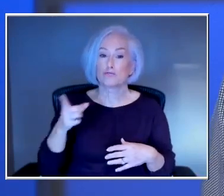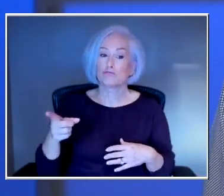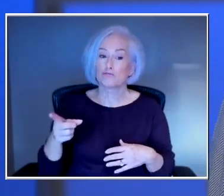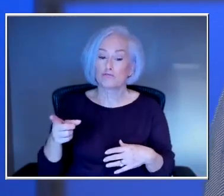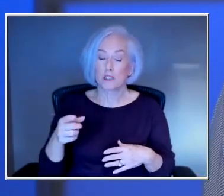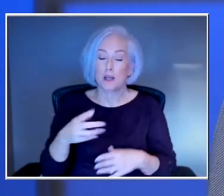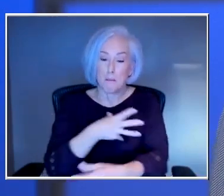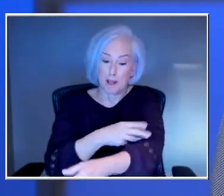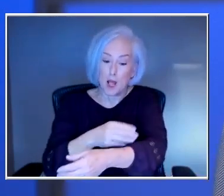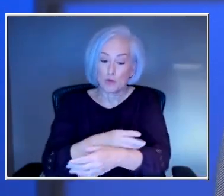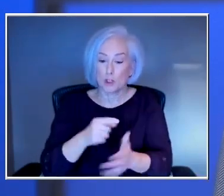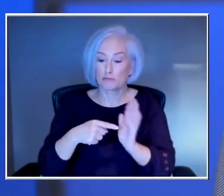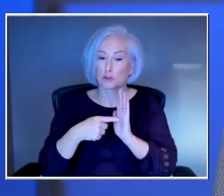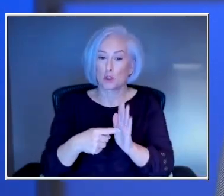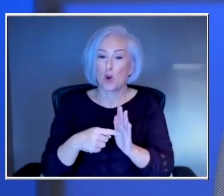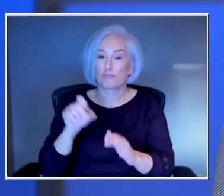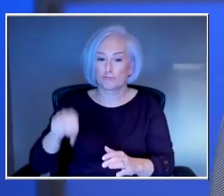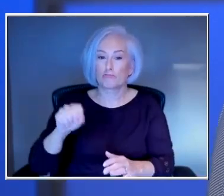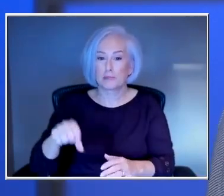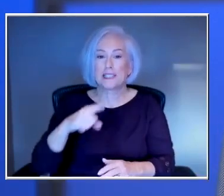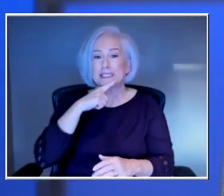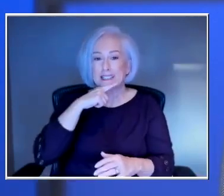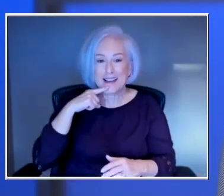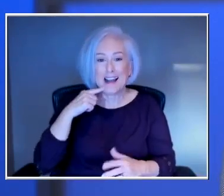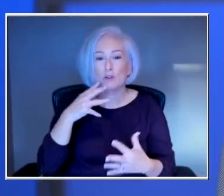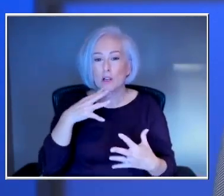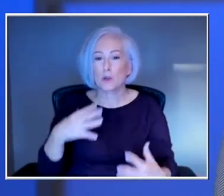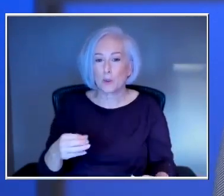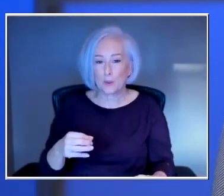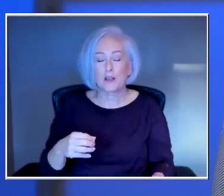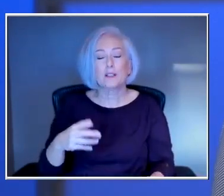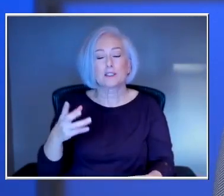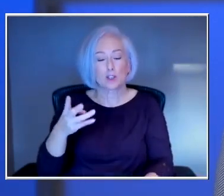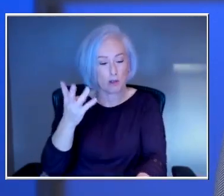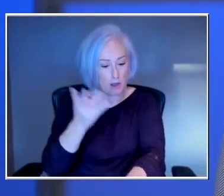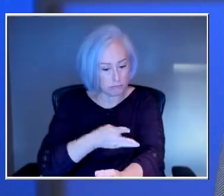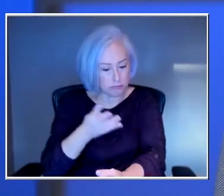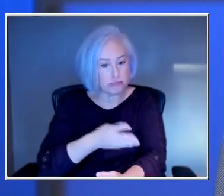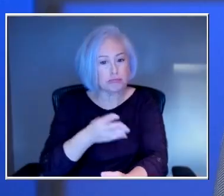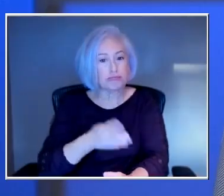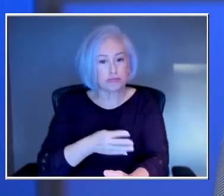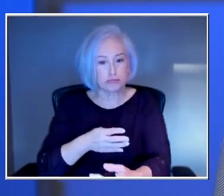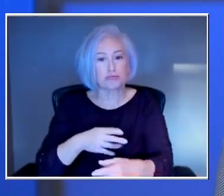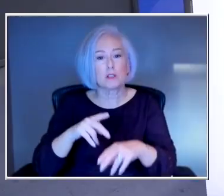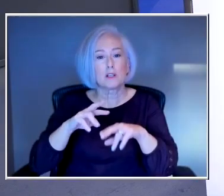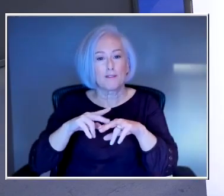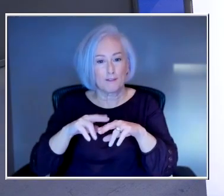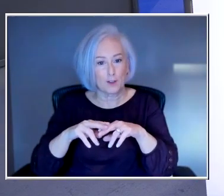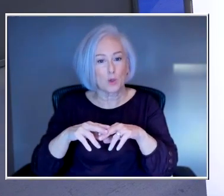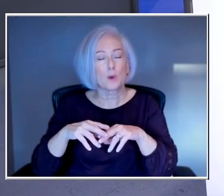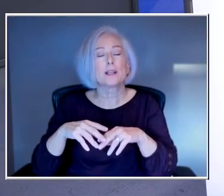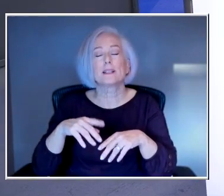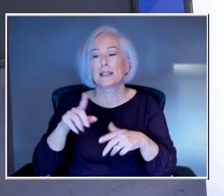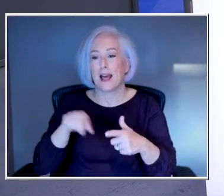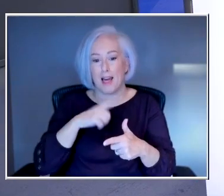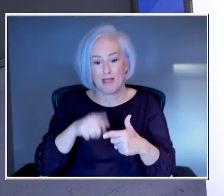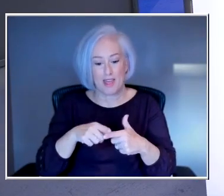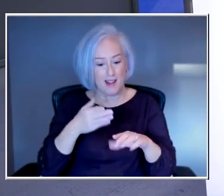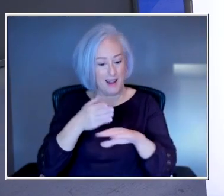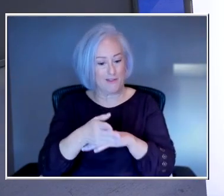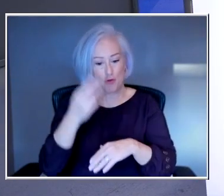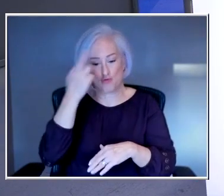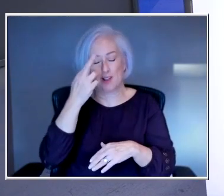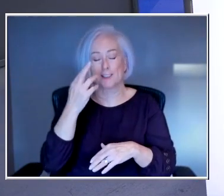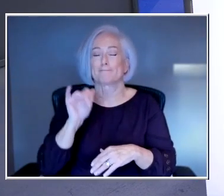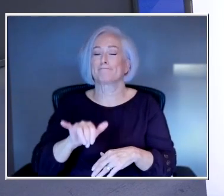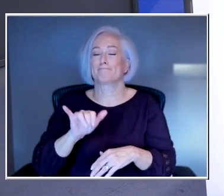like, we'll give her some fluids and she'll be fine. And then eventually they realized it's something else. So Gina, what has been the biggest challenge